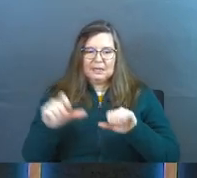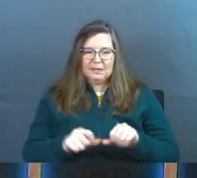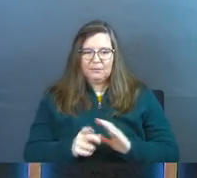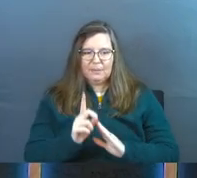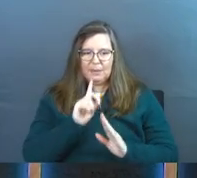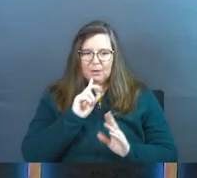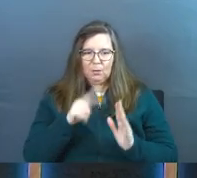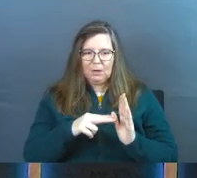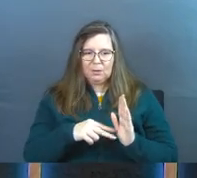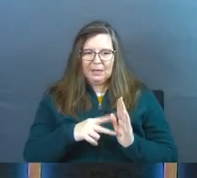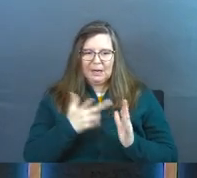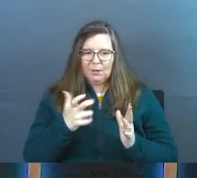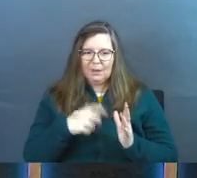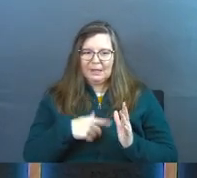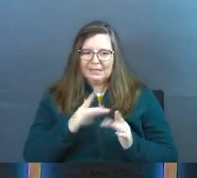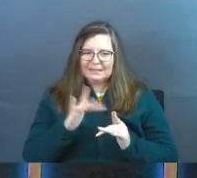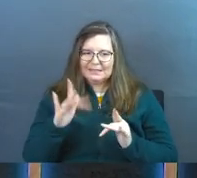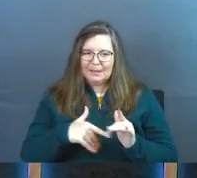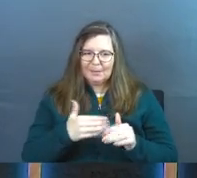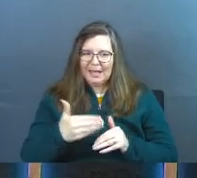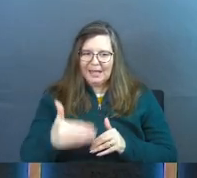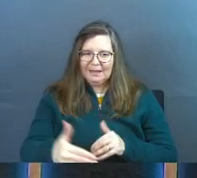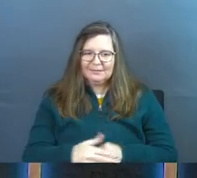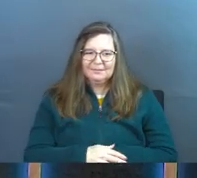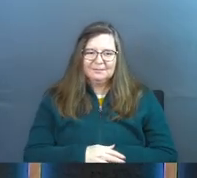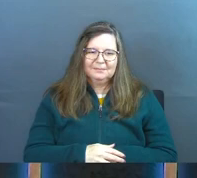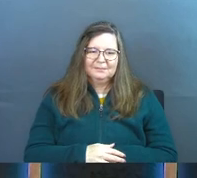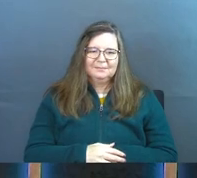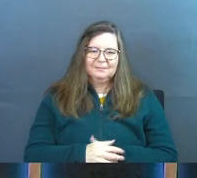for a second? I'm not ready to read it. And I don't want them skipping ahead.